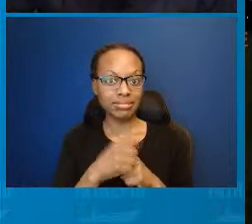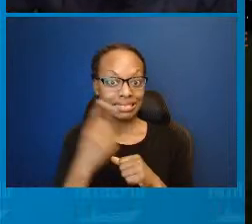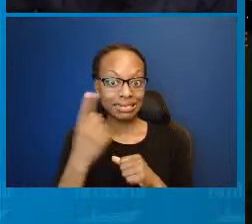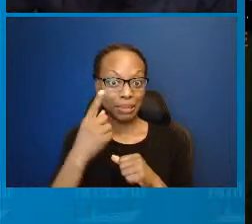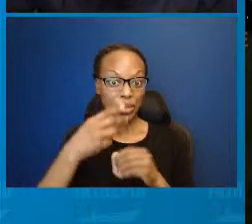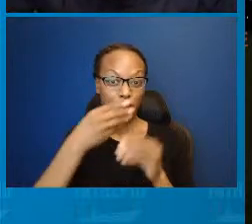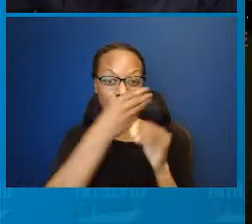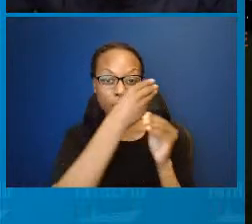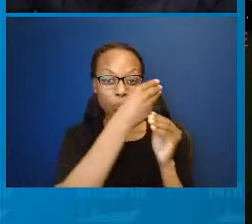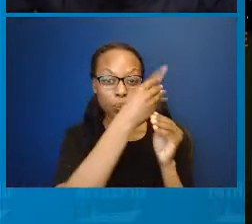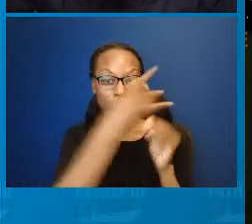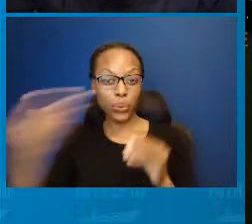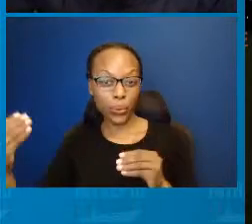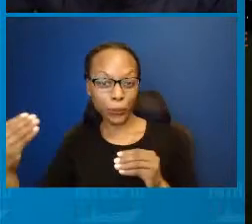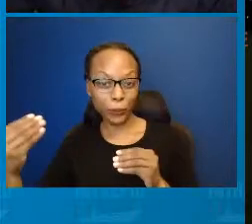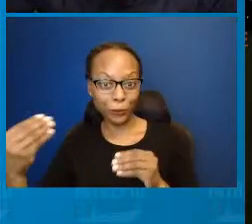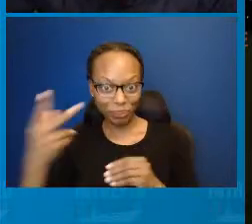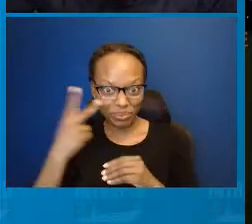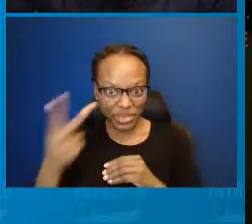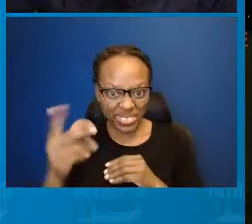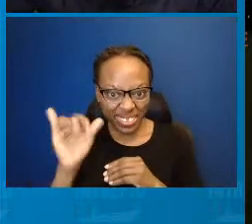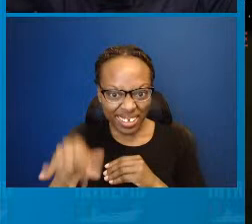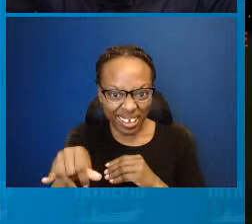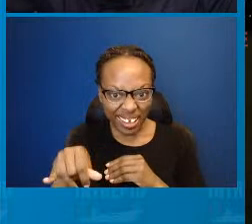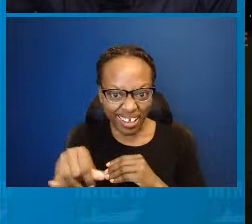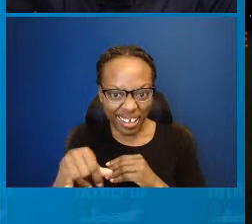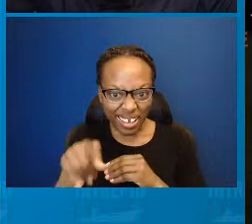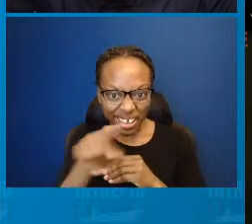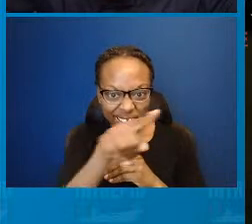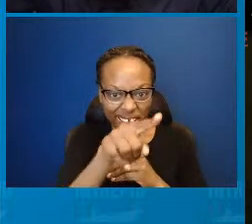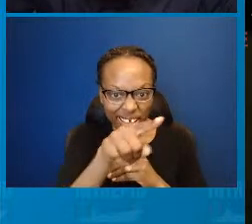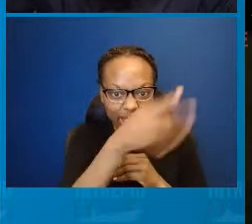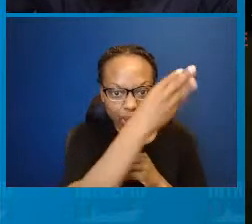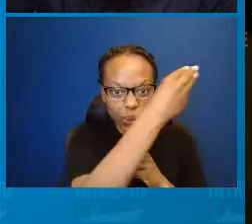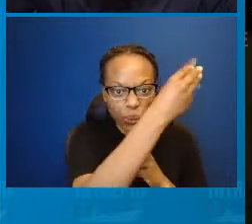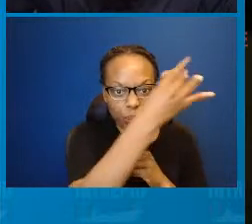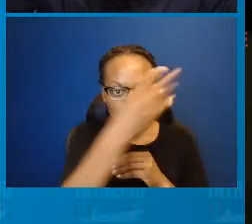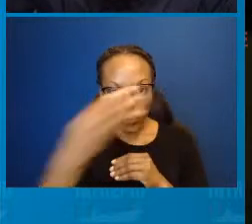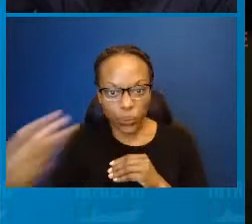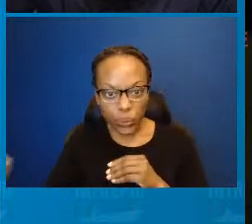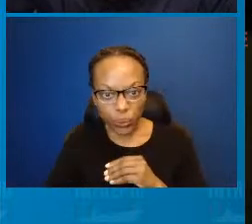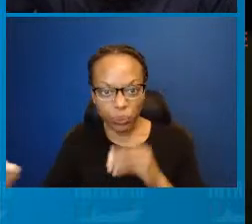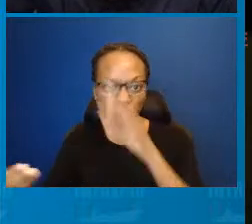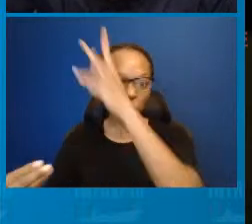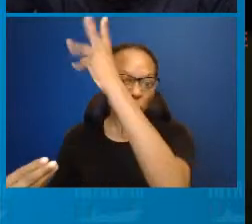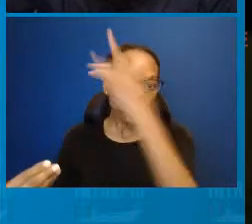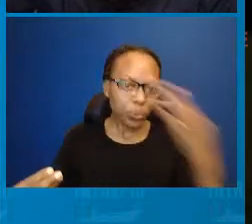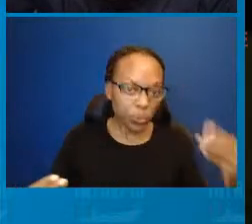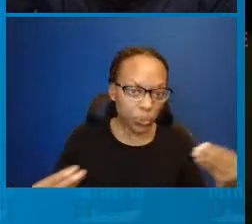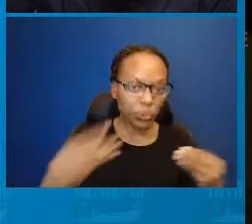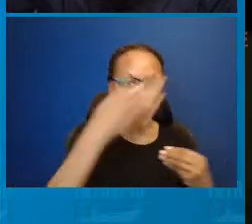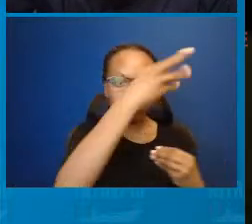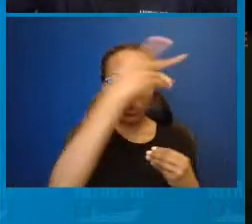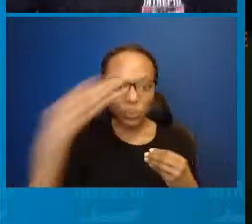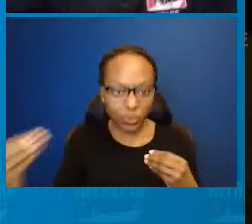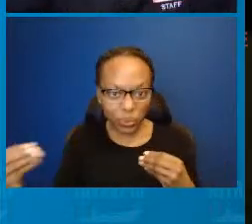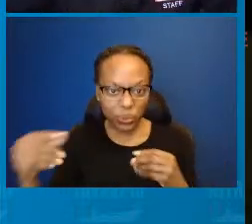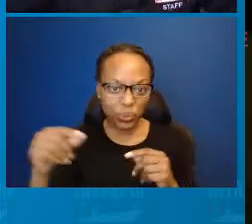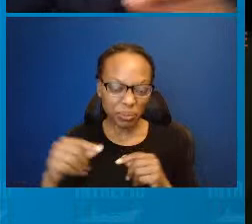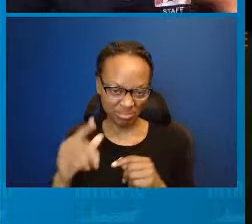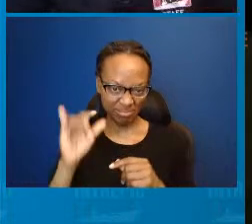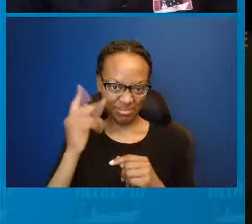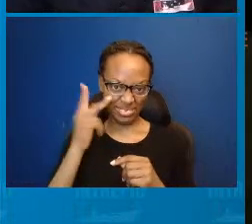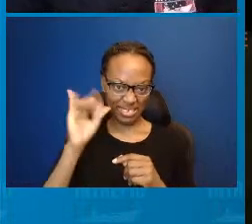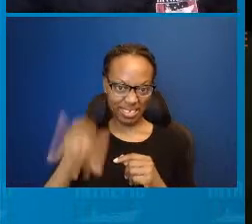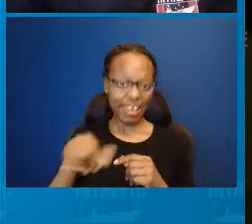now. I'm going to kind of fast forward just a bit so we can see it again. You might see this stuff moving, these things, right? And this happens